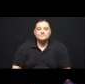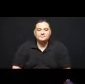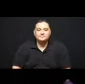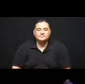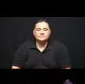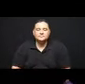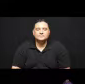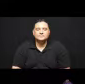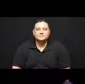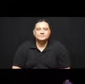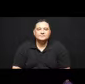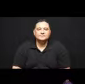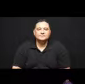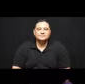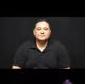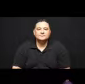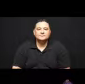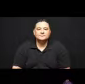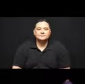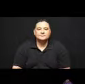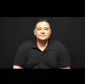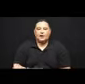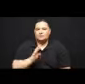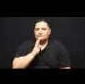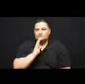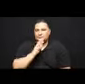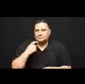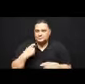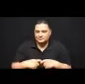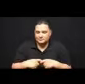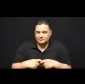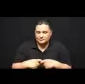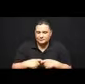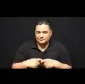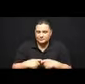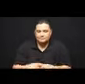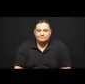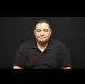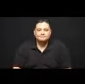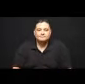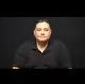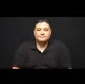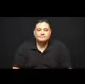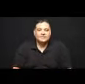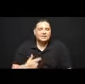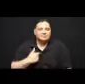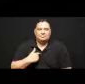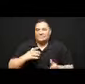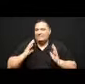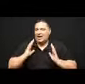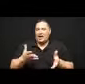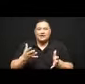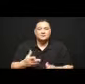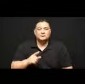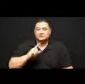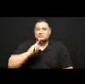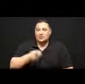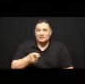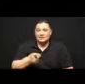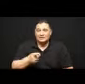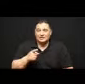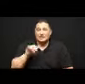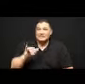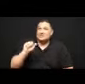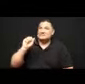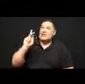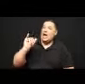Hola, tia. ¿Qué onda? I'm fine. It's really the sky that scares me. I'm used